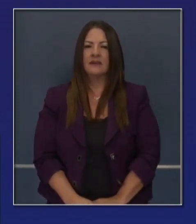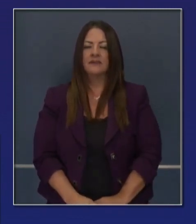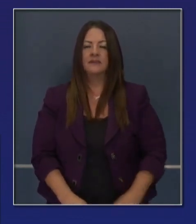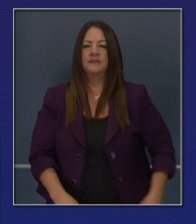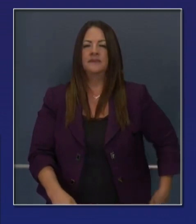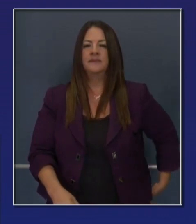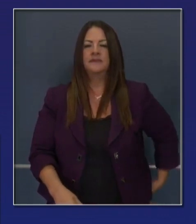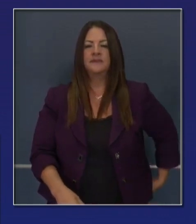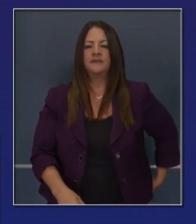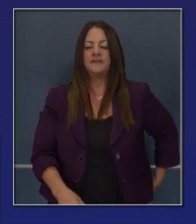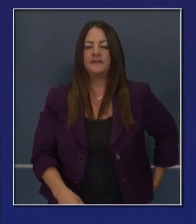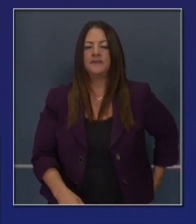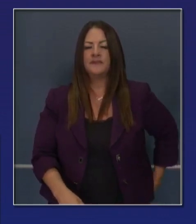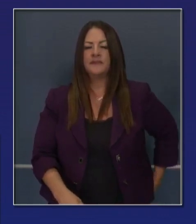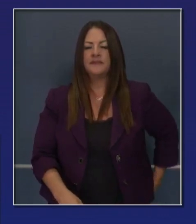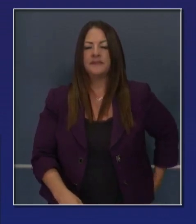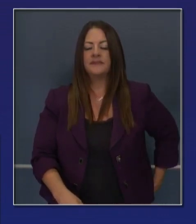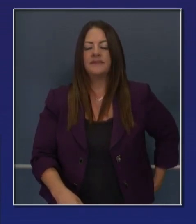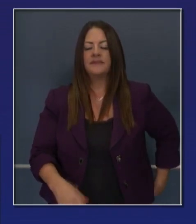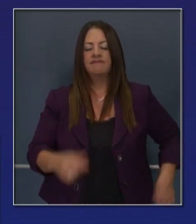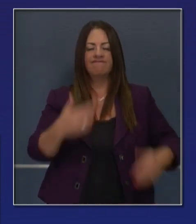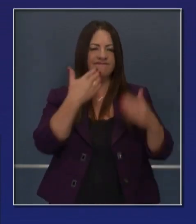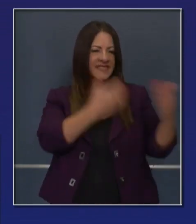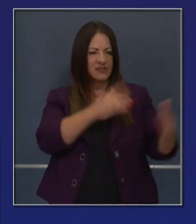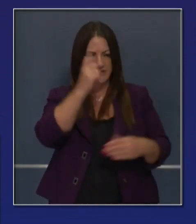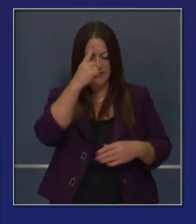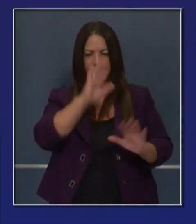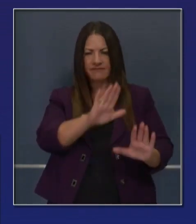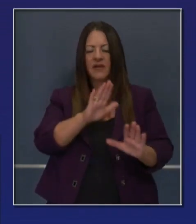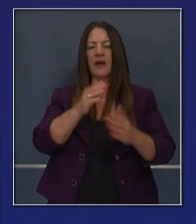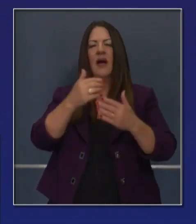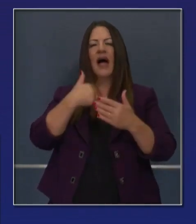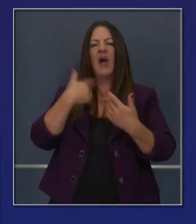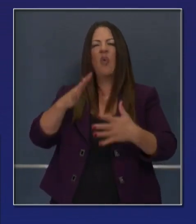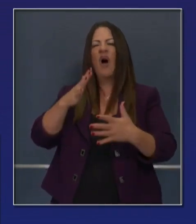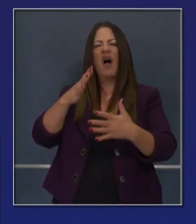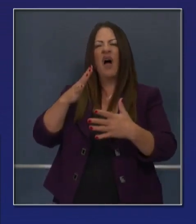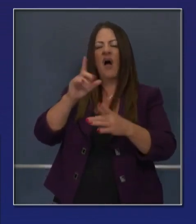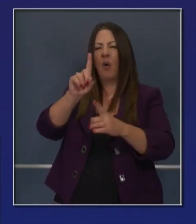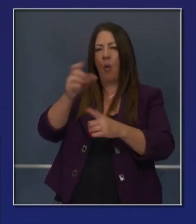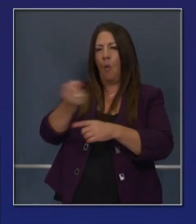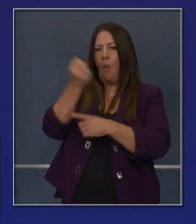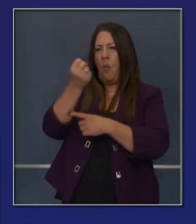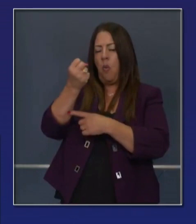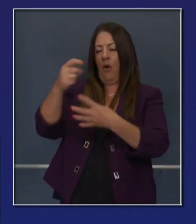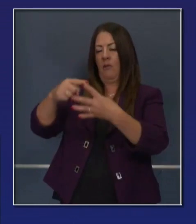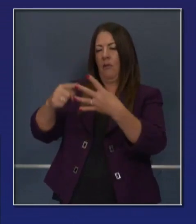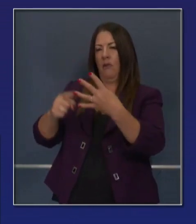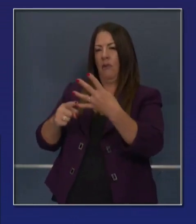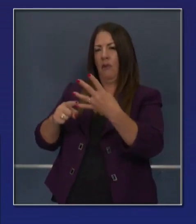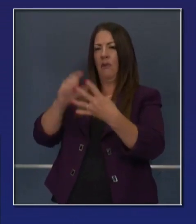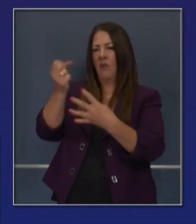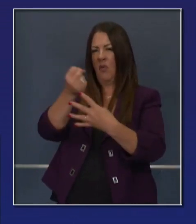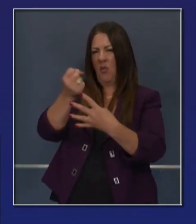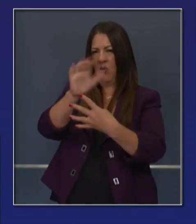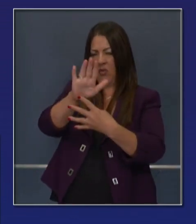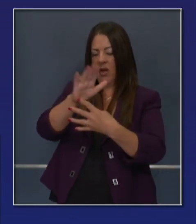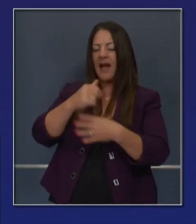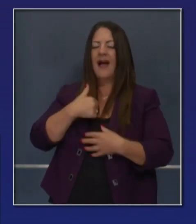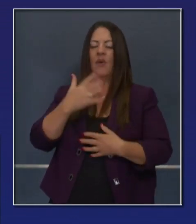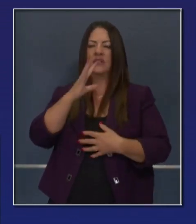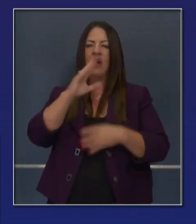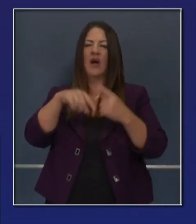Thank you, as always, Governor. Just before we get into the tiers, I want to spend a minute on the exciting progress announced today